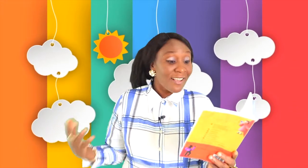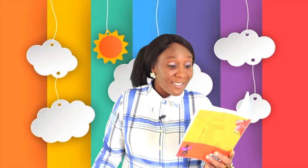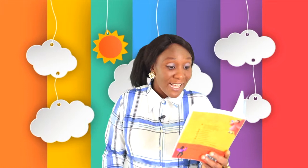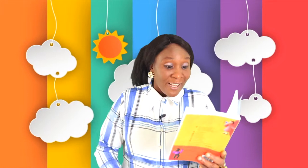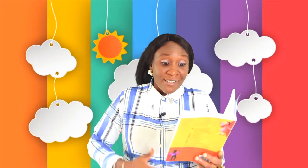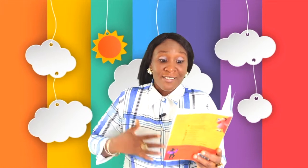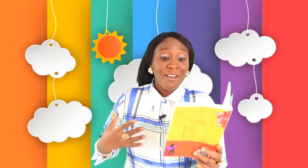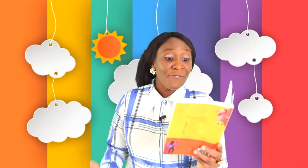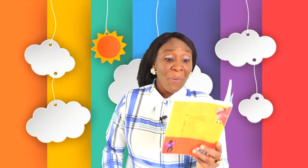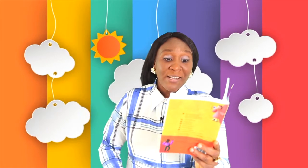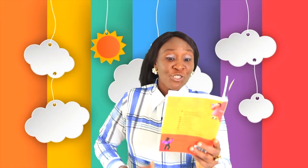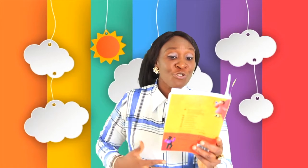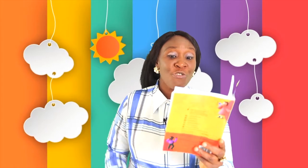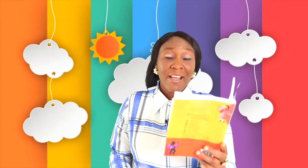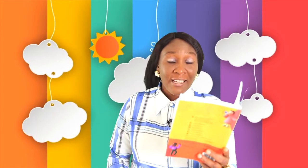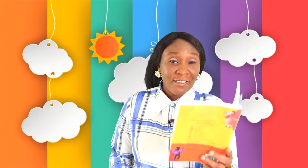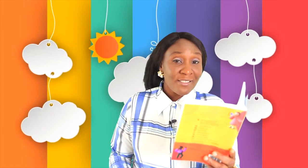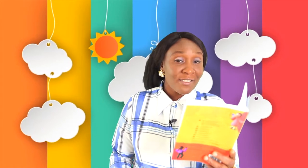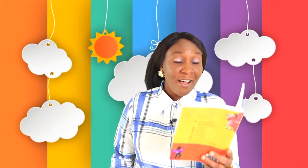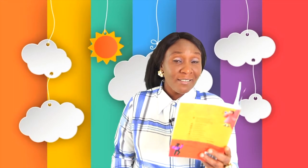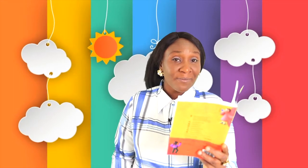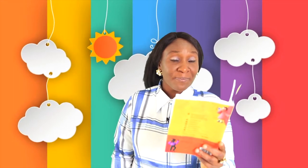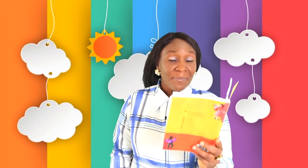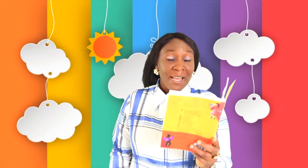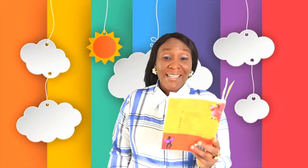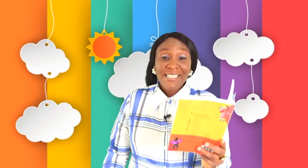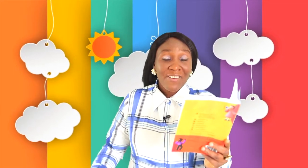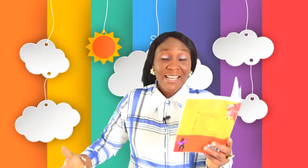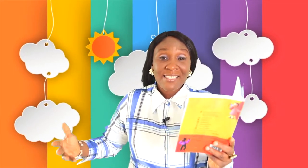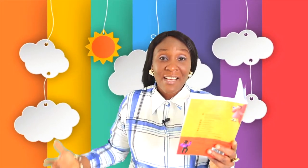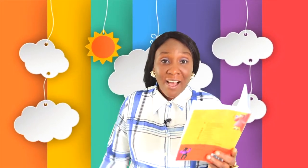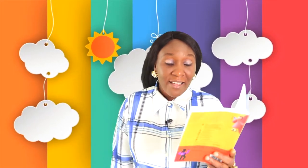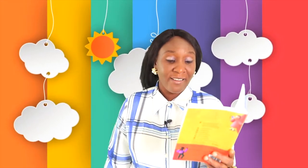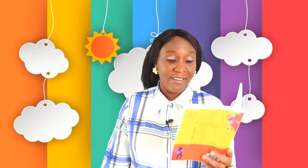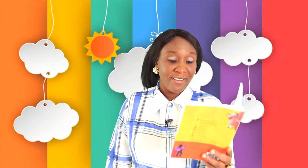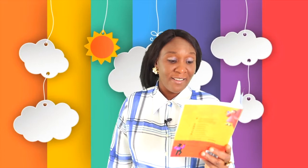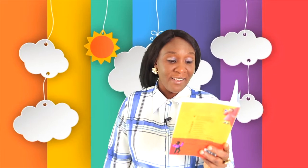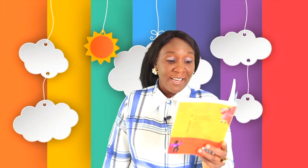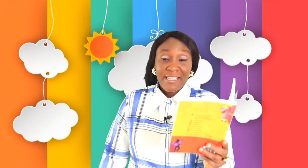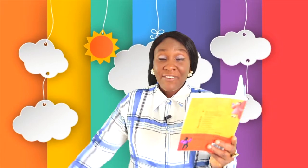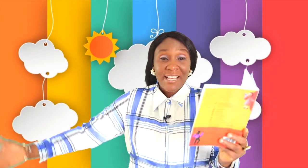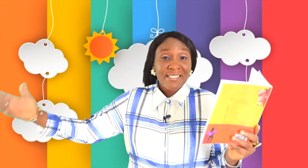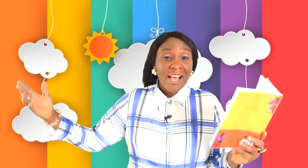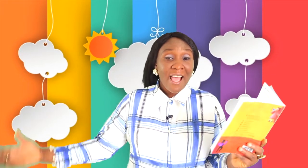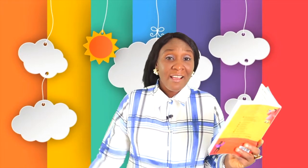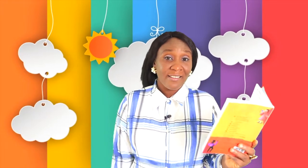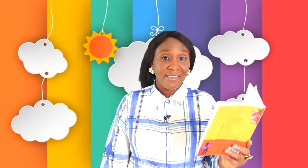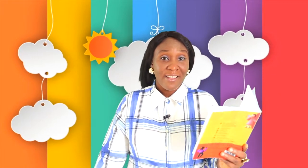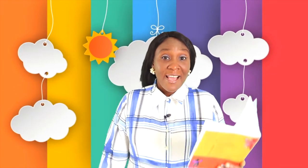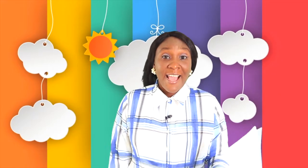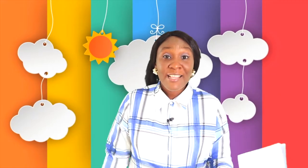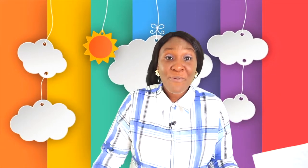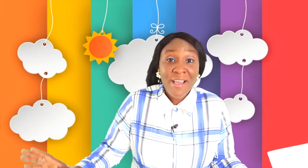until sunset. The sunflower is tracking the sun and it never gets tired. It never gets